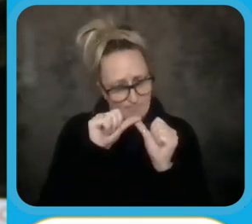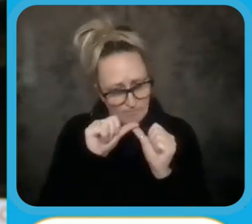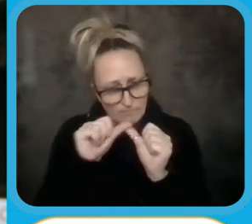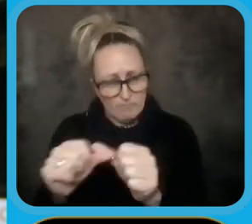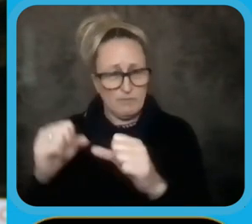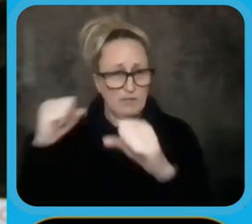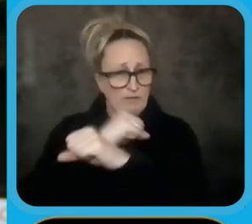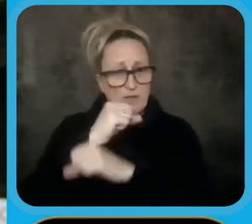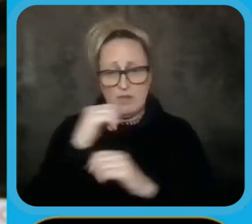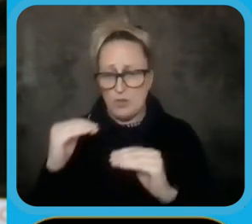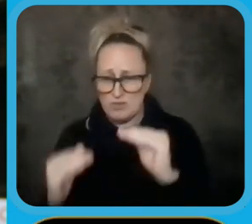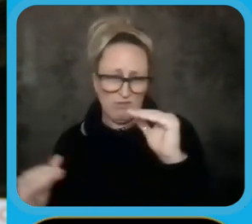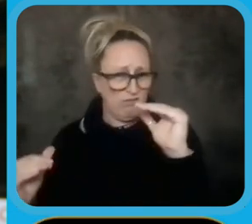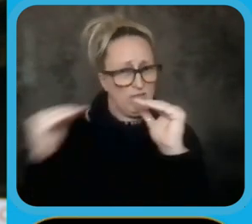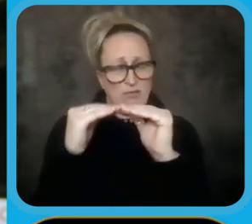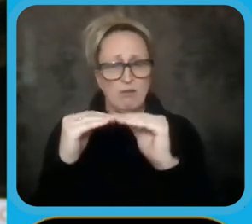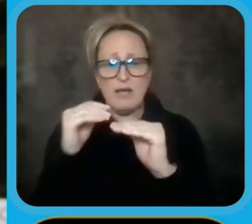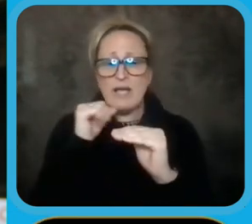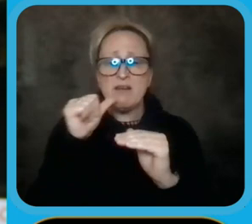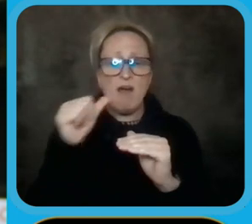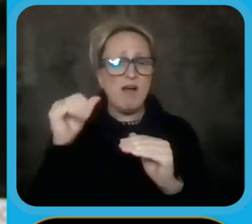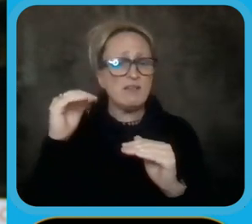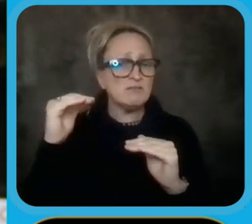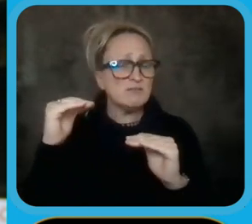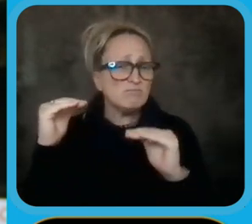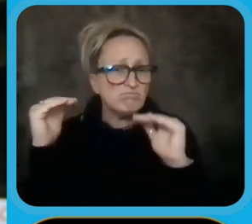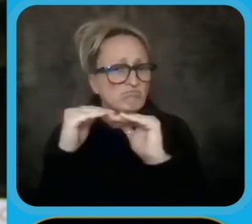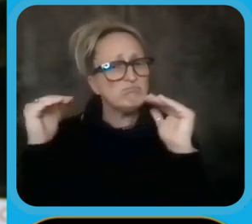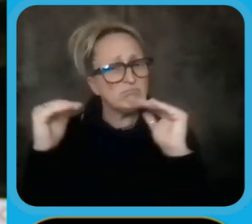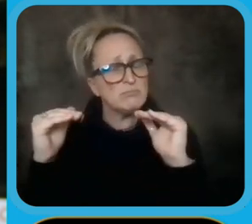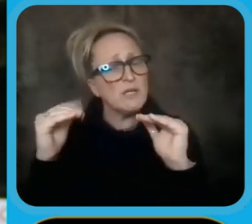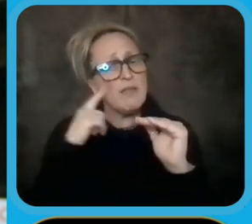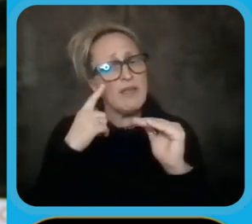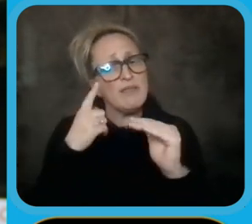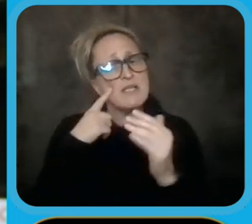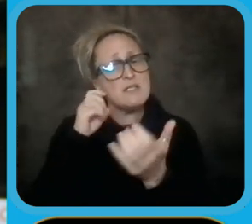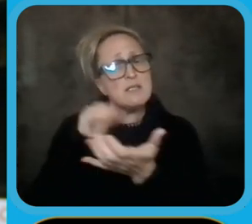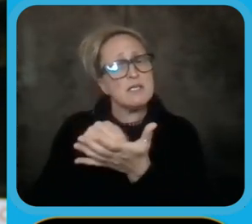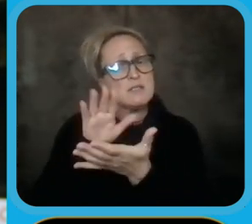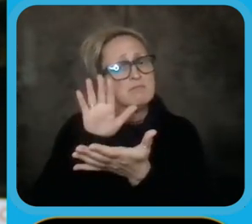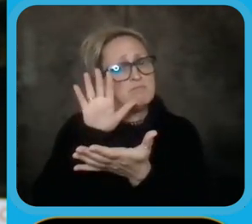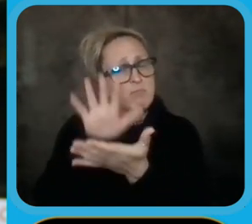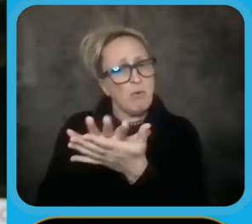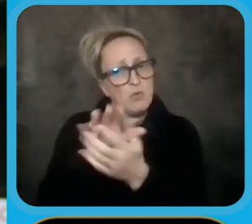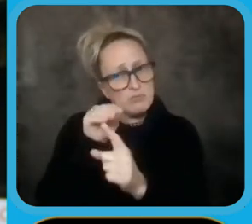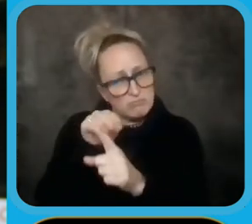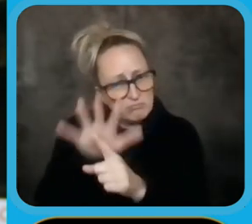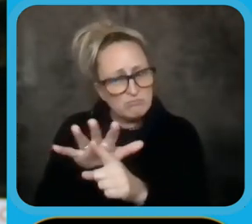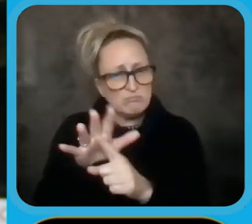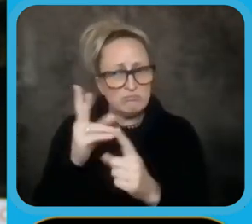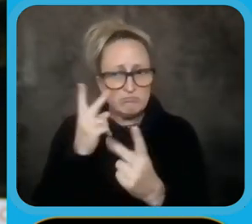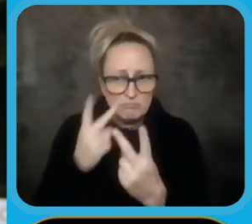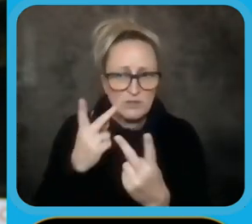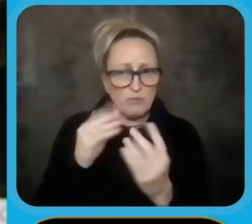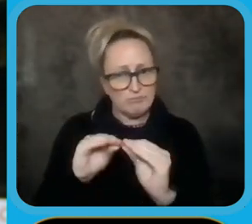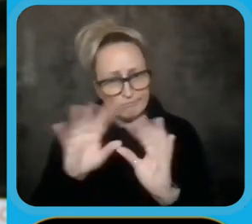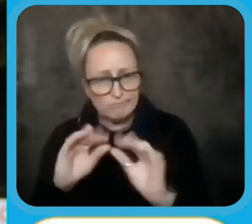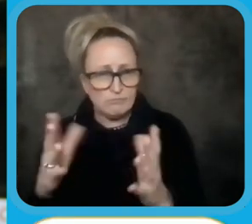the inequities and injustices that this pandemic has exposed and highlighted only further. And we're going to leverage